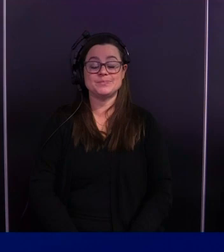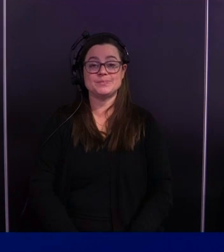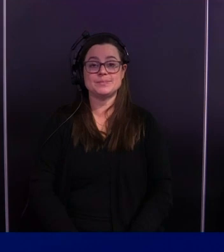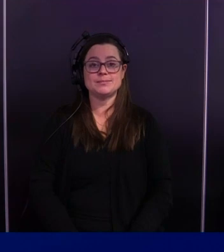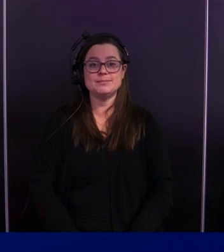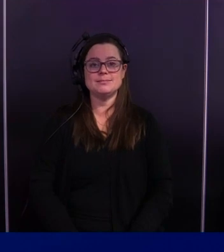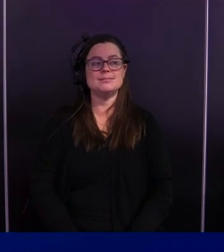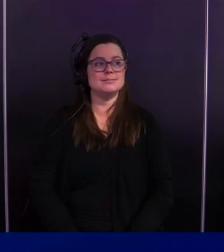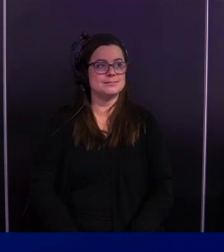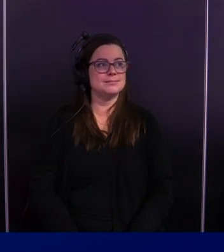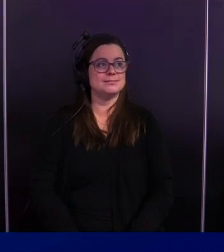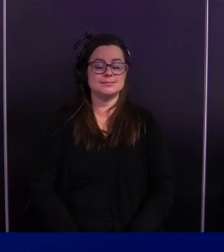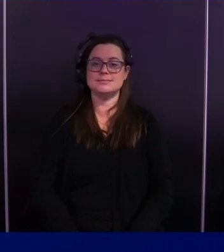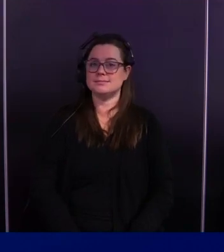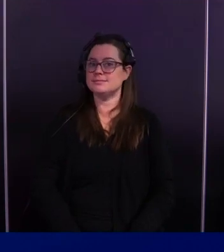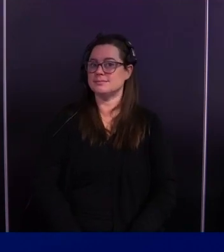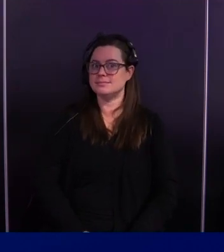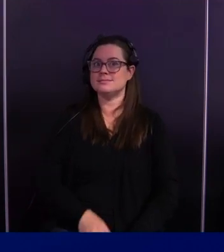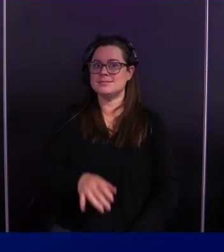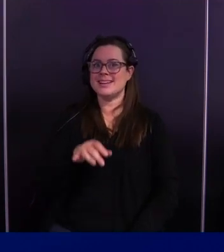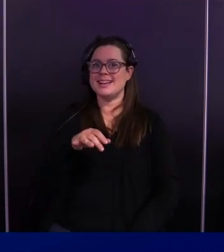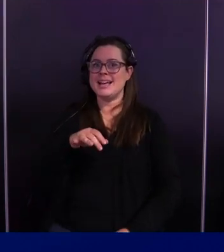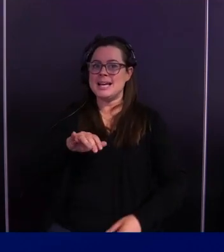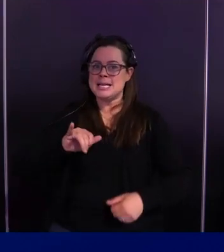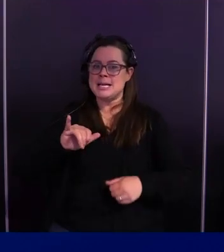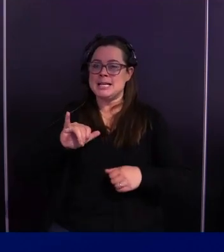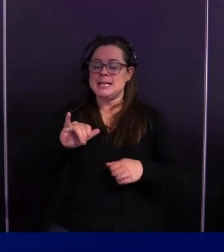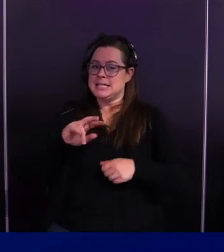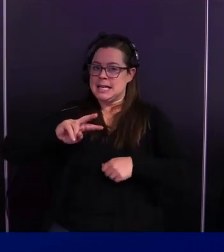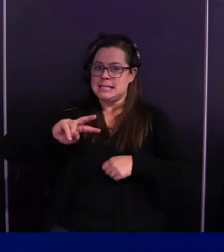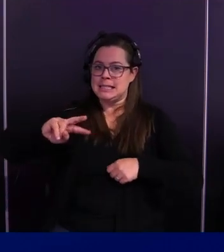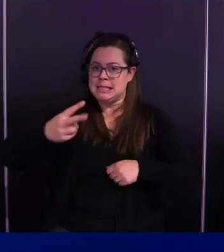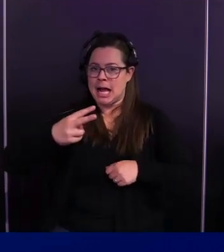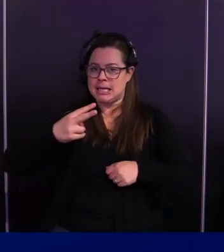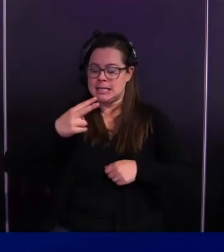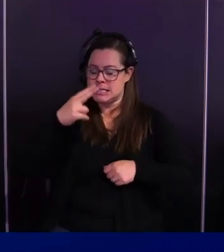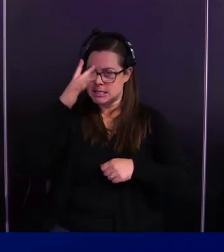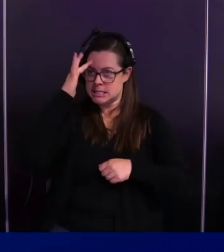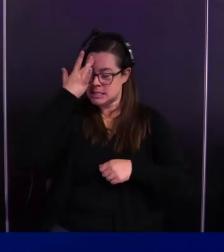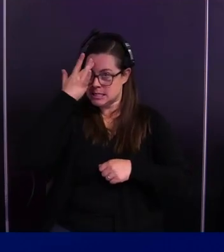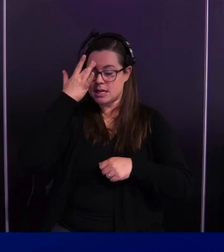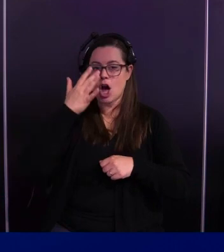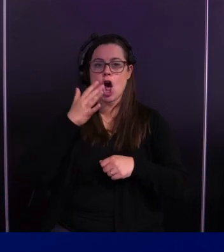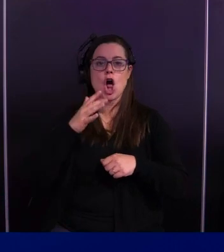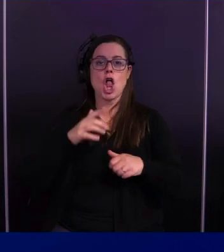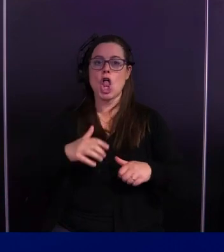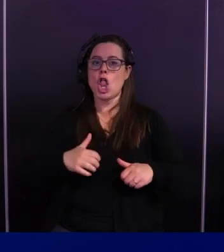is the second pet peeve is these